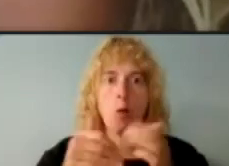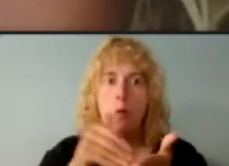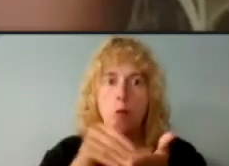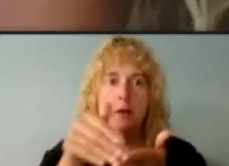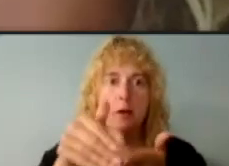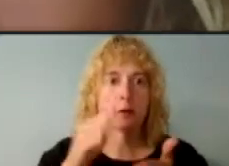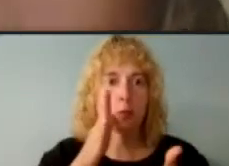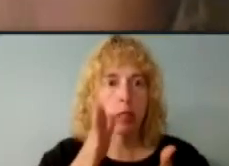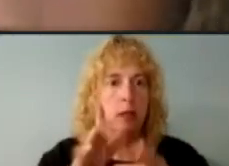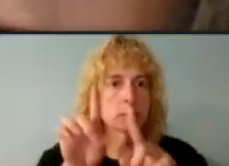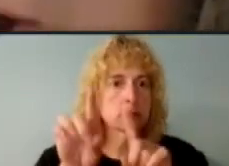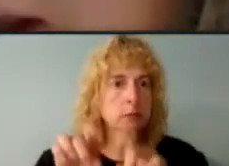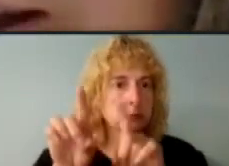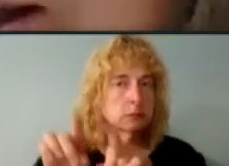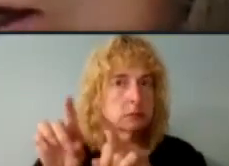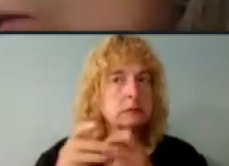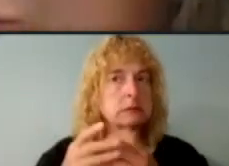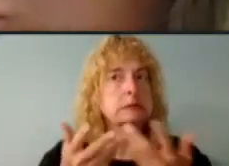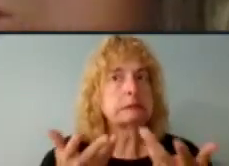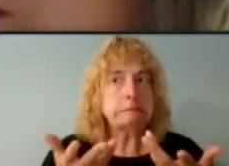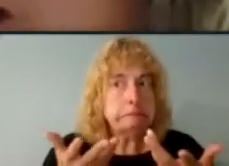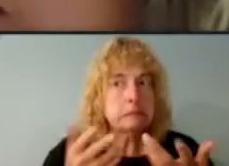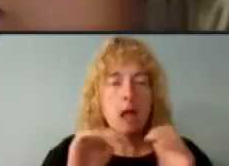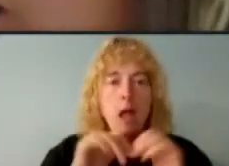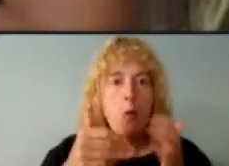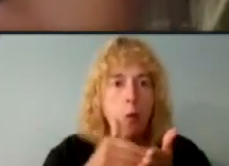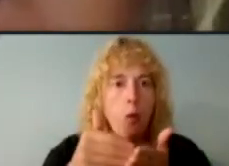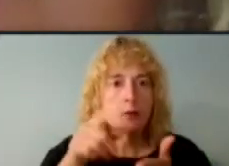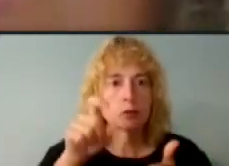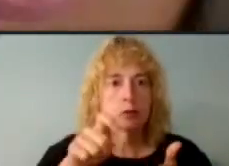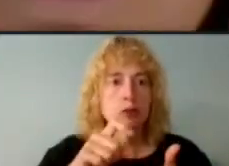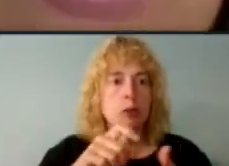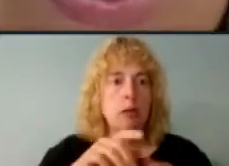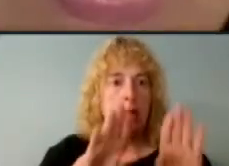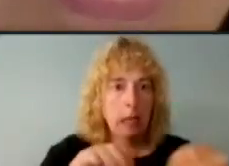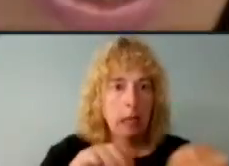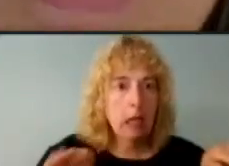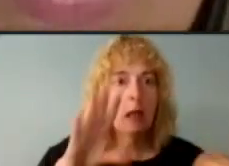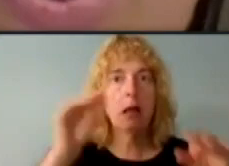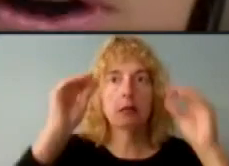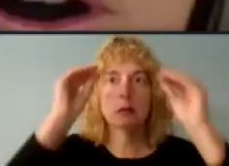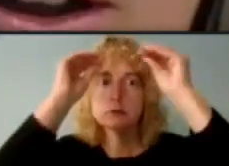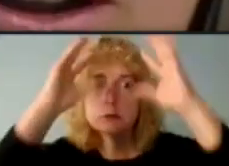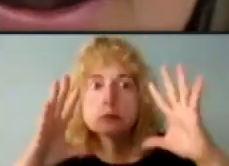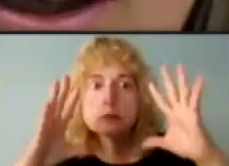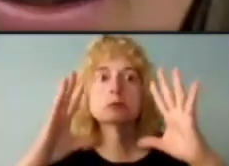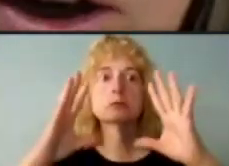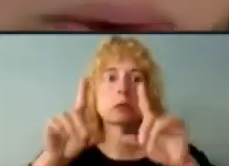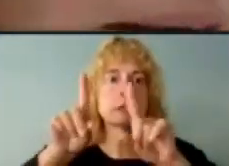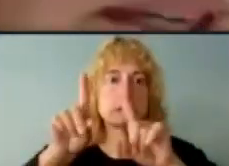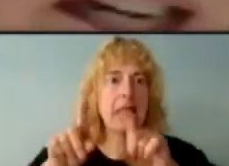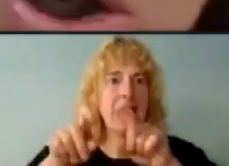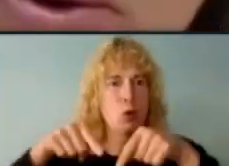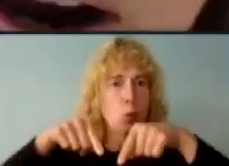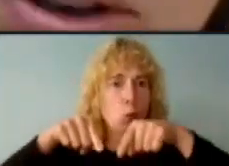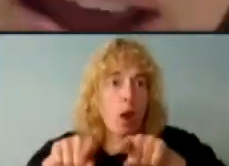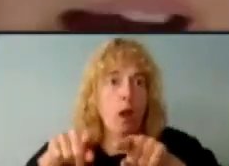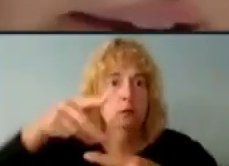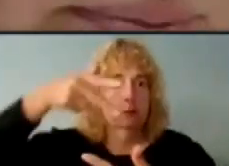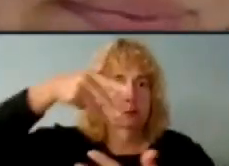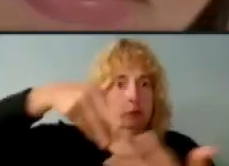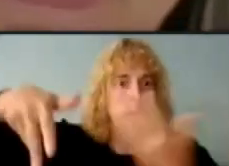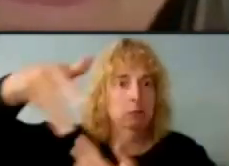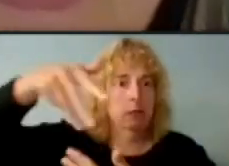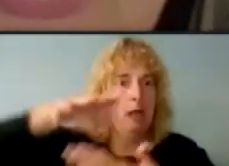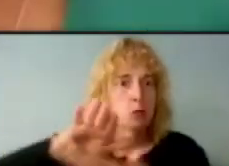how often should kids and teachers be tested if they're in person at school? Is there a recommendation around